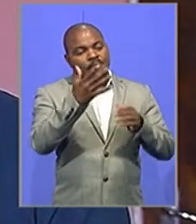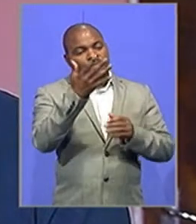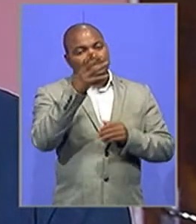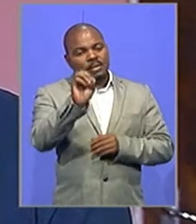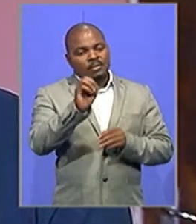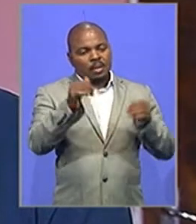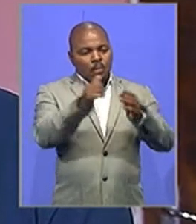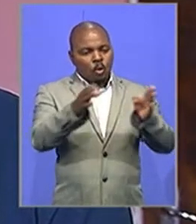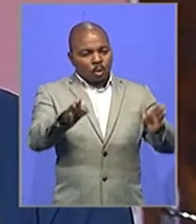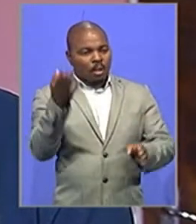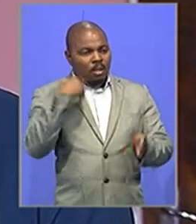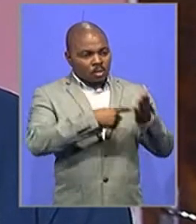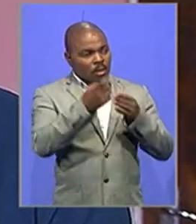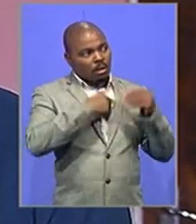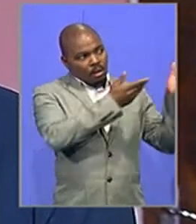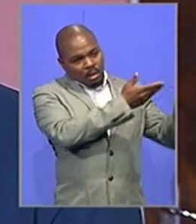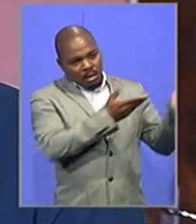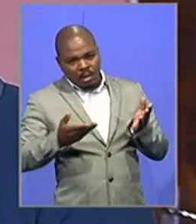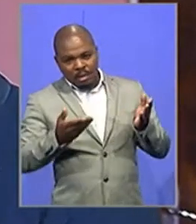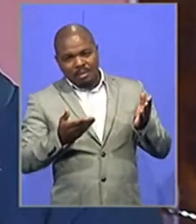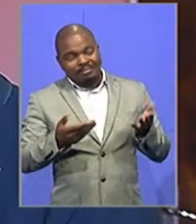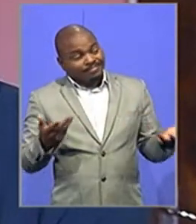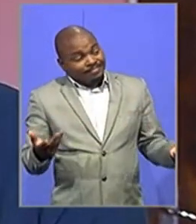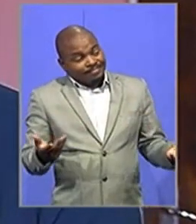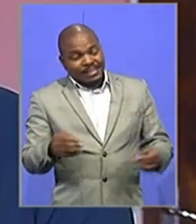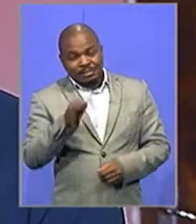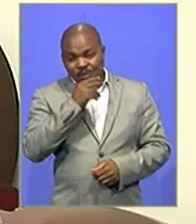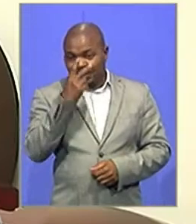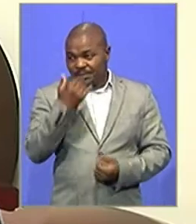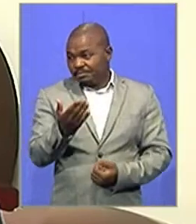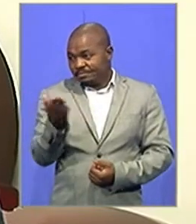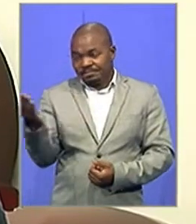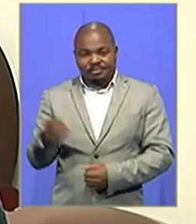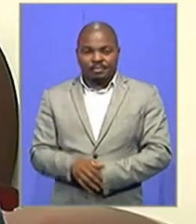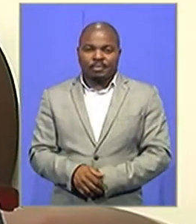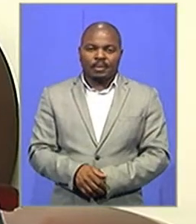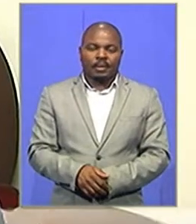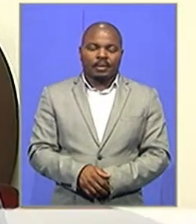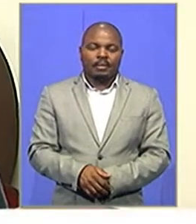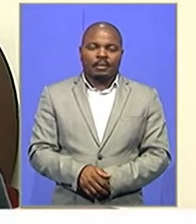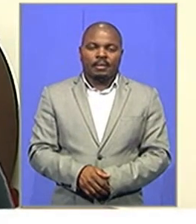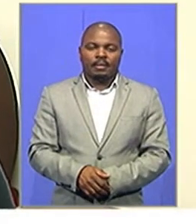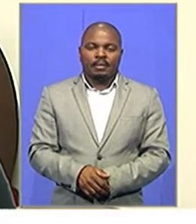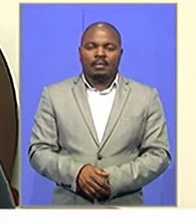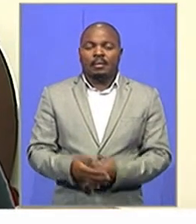week, really now it's an example of what you see today. We are facing the